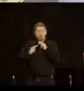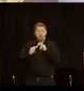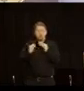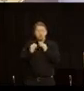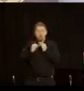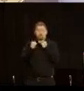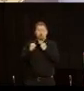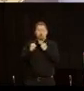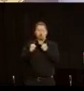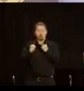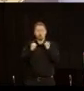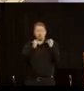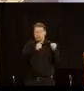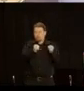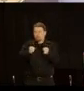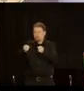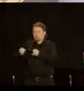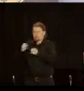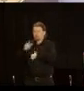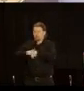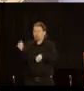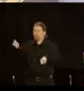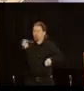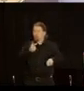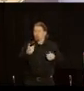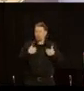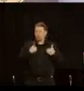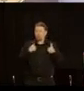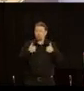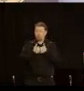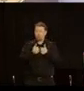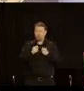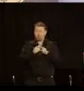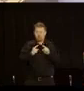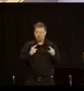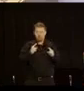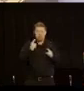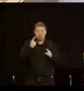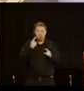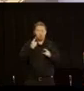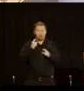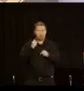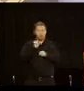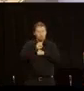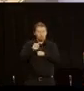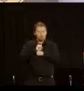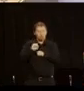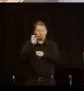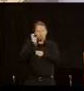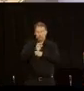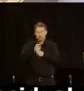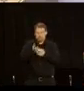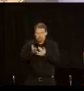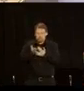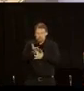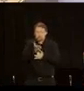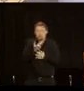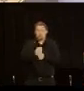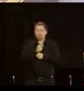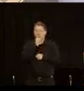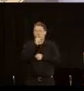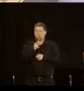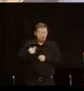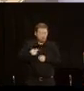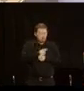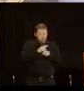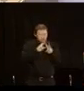that comes with, of course, we all face challenges, but that comes with grit and determination and perseverance, making sure that we're looking at things